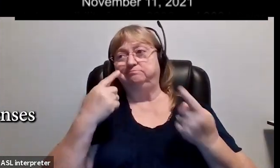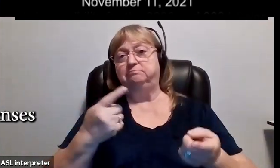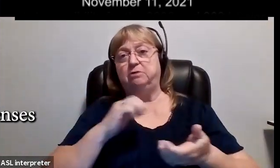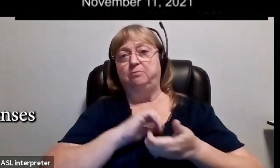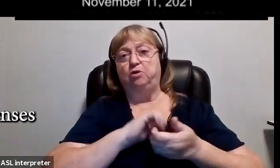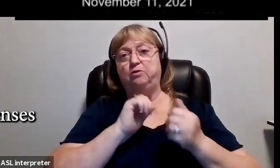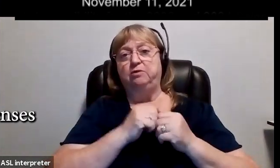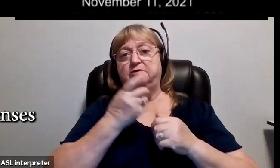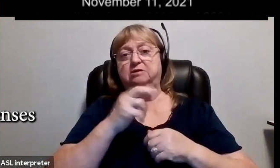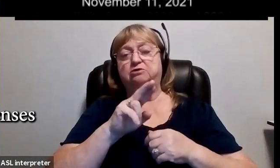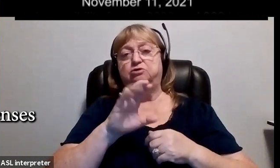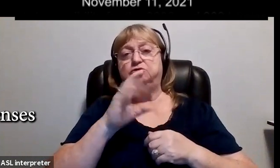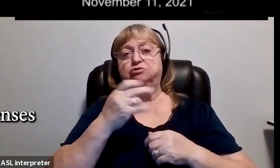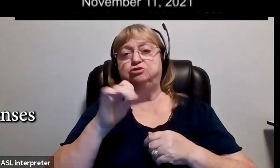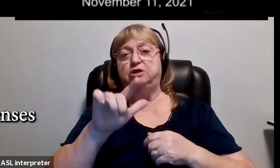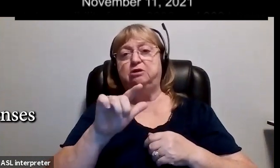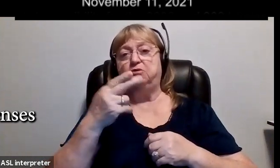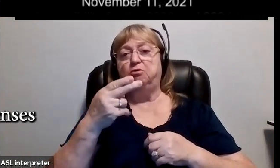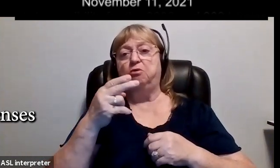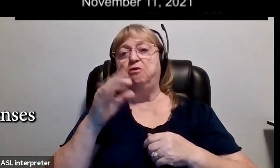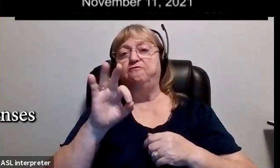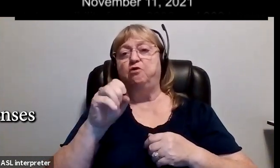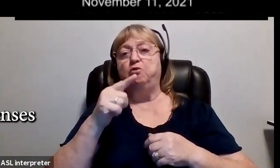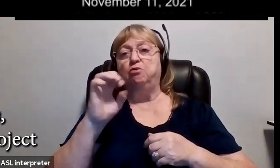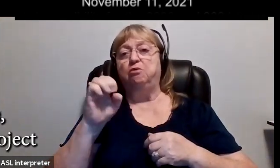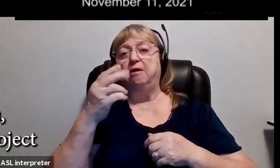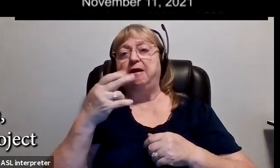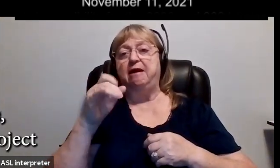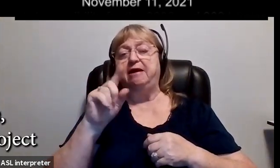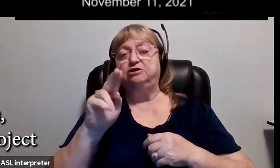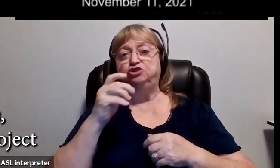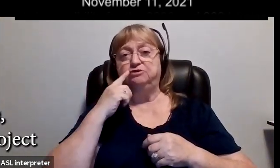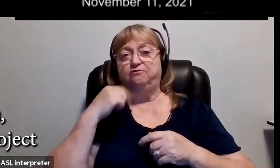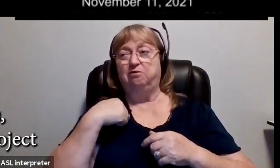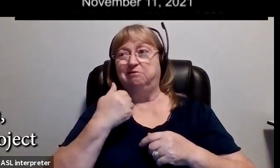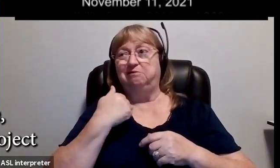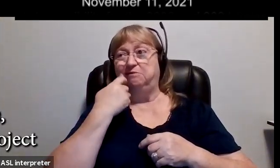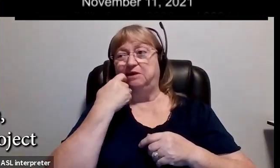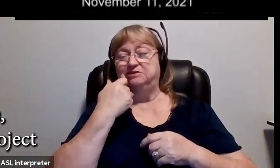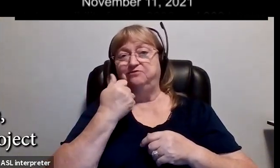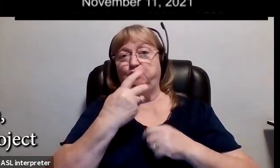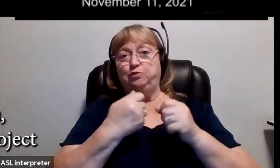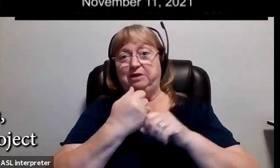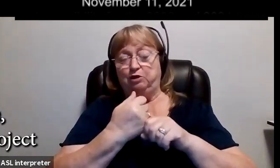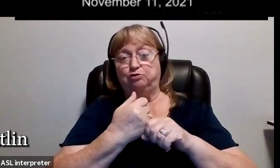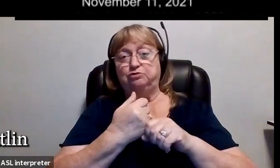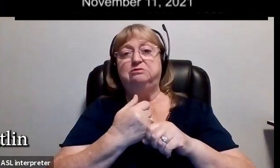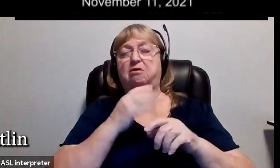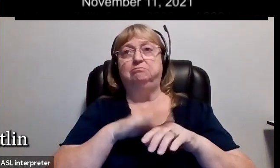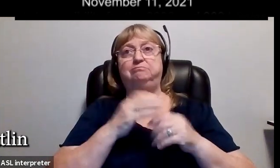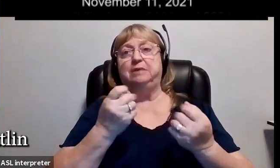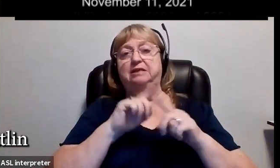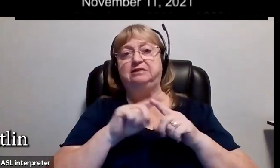Cheryl Fogle-Hatch from Museum Senses over the last couple of years on a number of different projects, including the Astronomy project